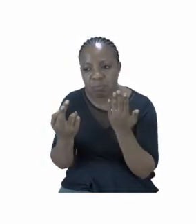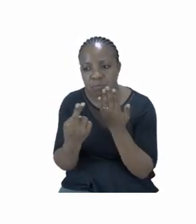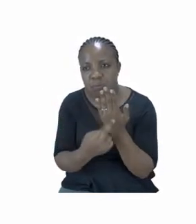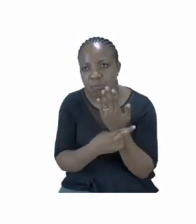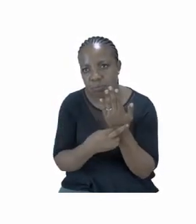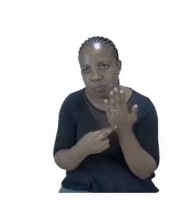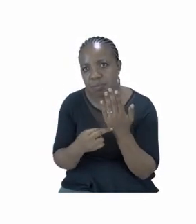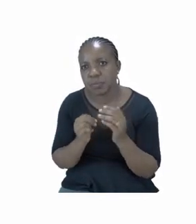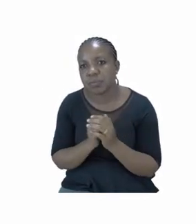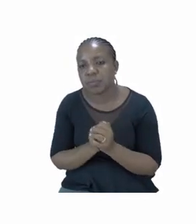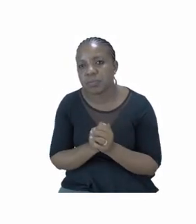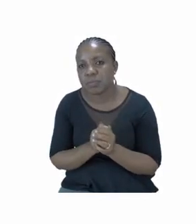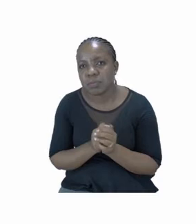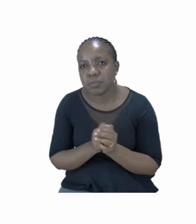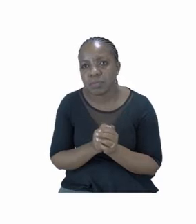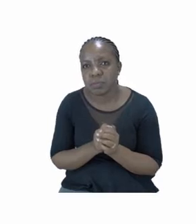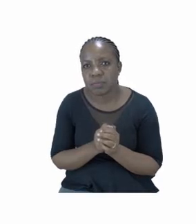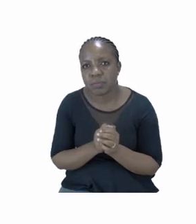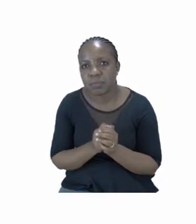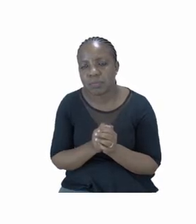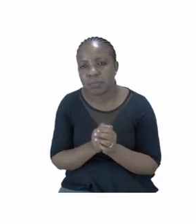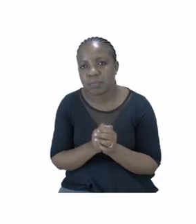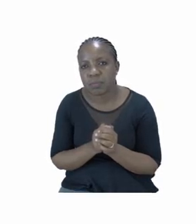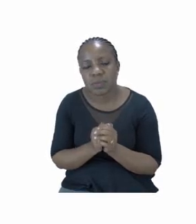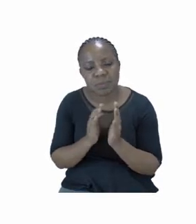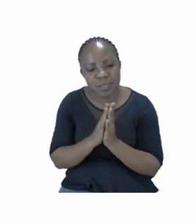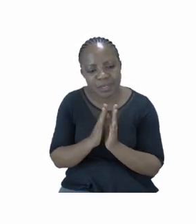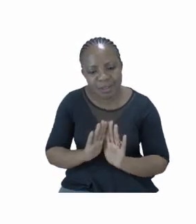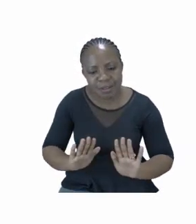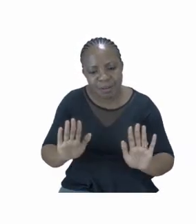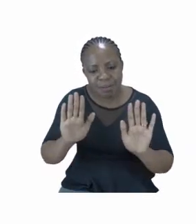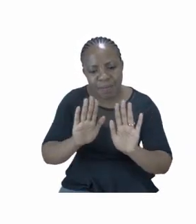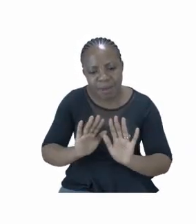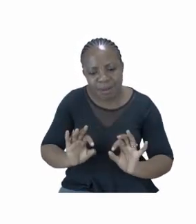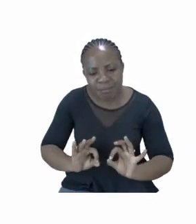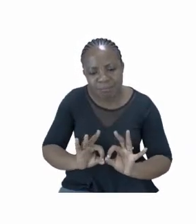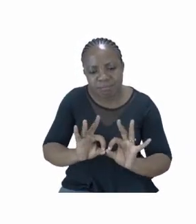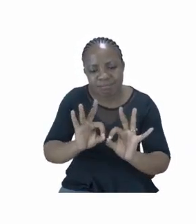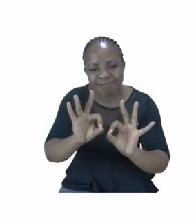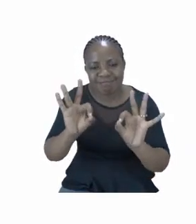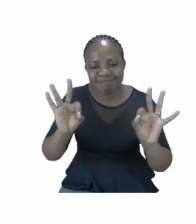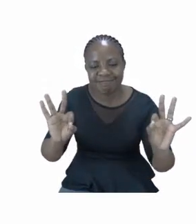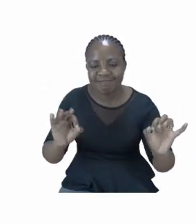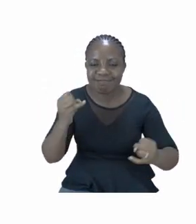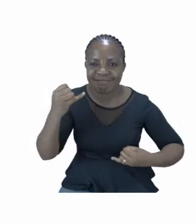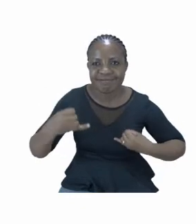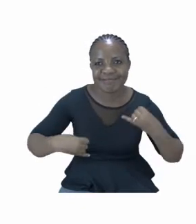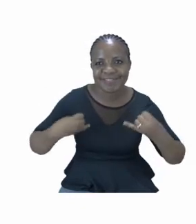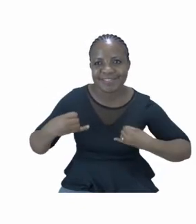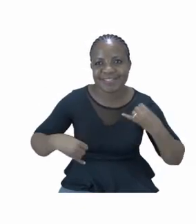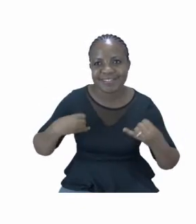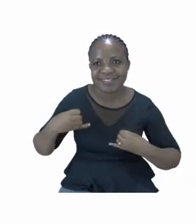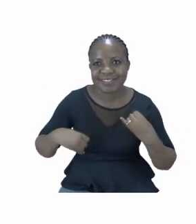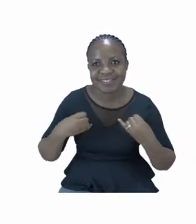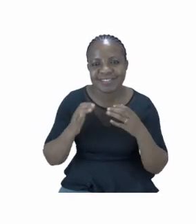lines, and also make sure that it is beautiful at the end. Have fun, and I will see